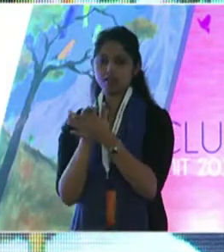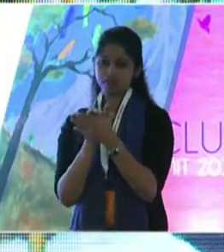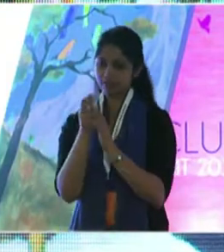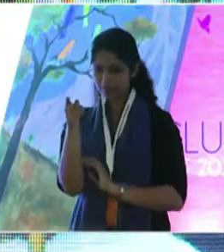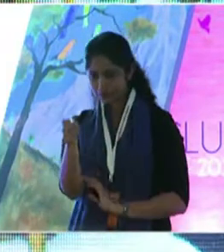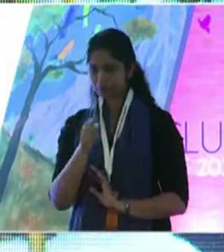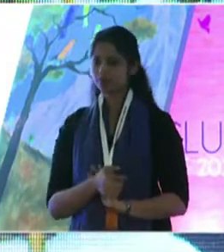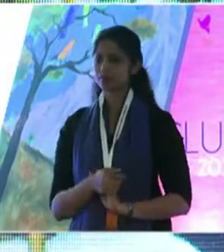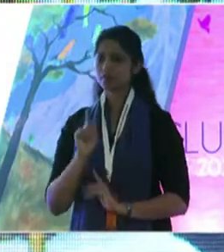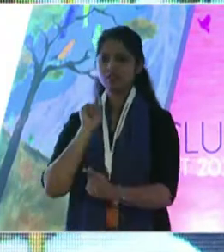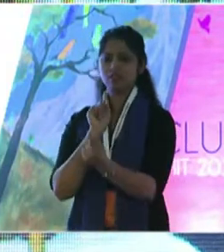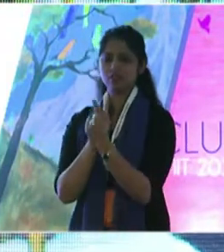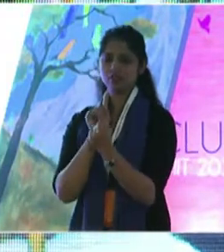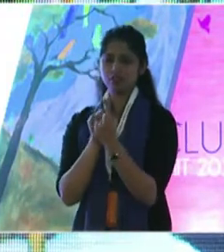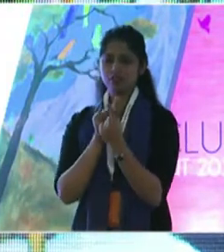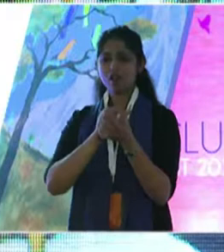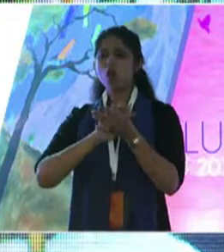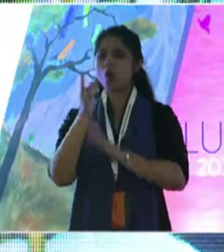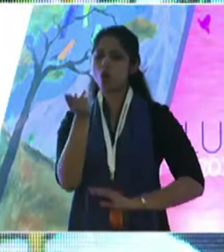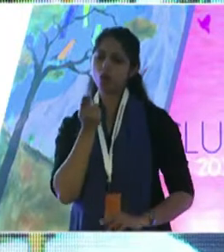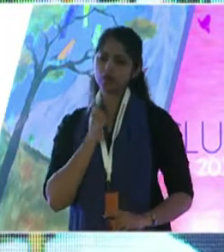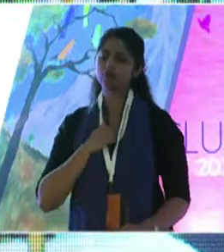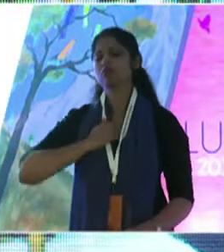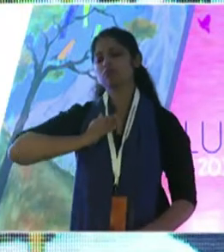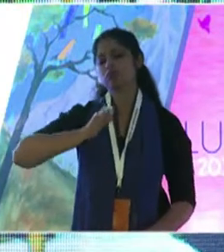Siddharth. I was supposed to meet him in a hotel.